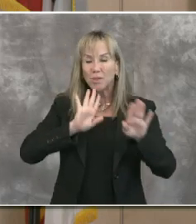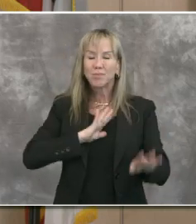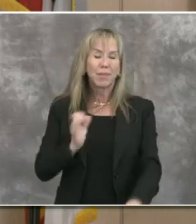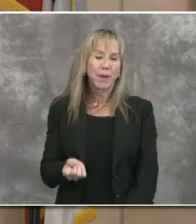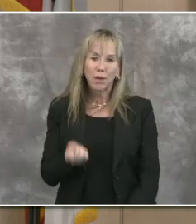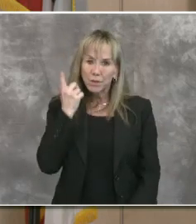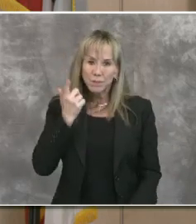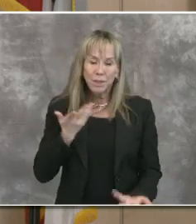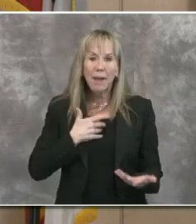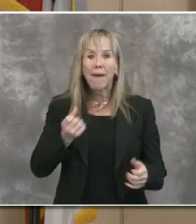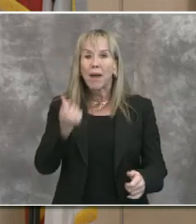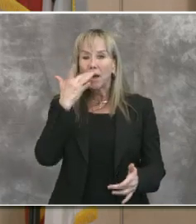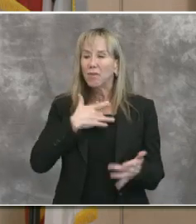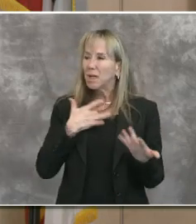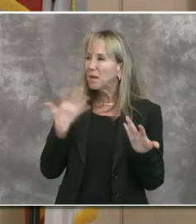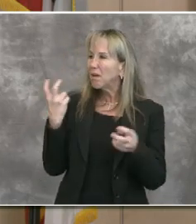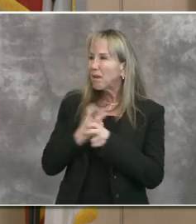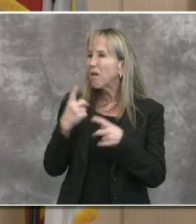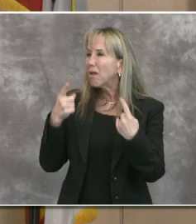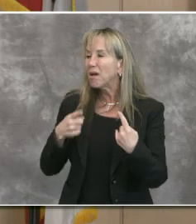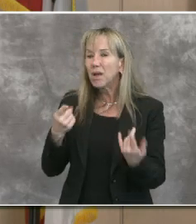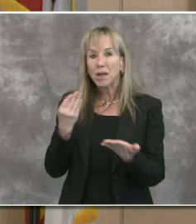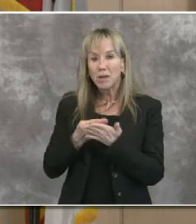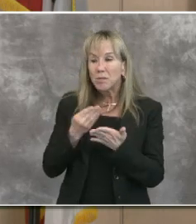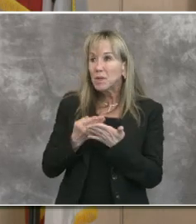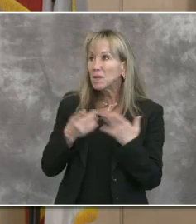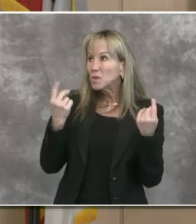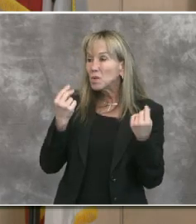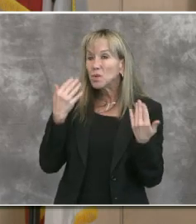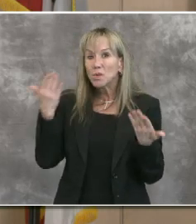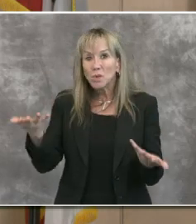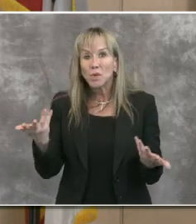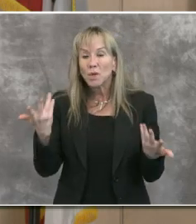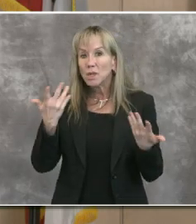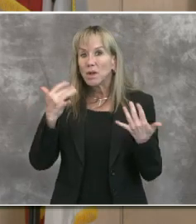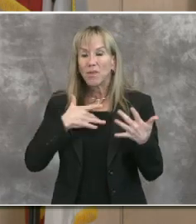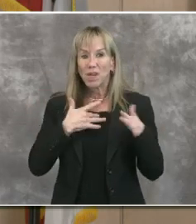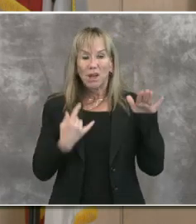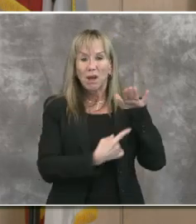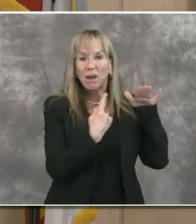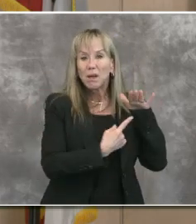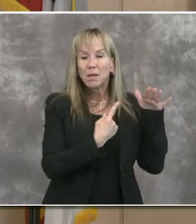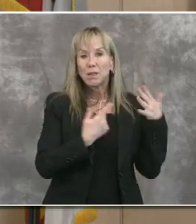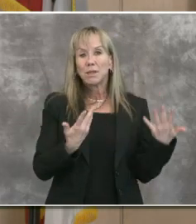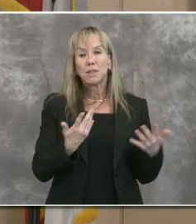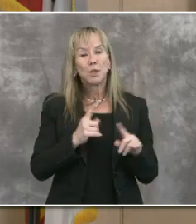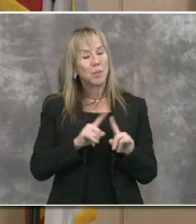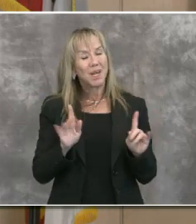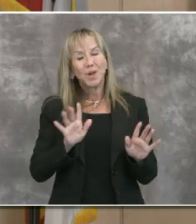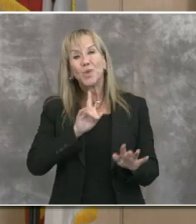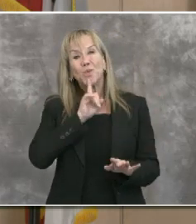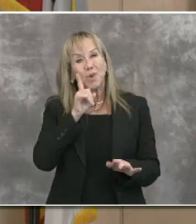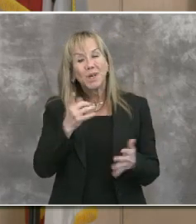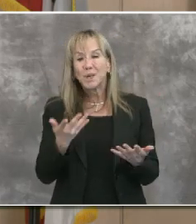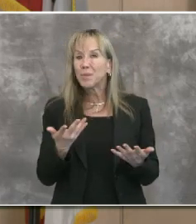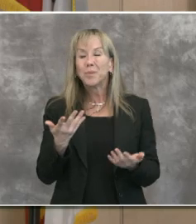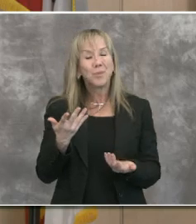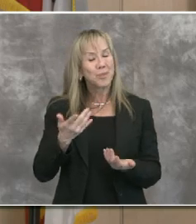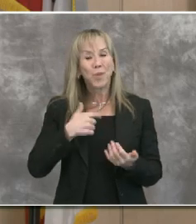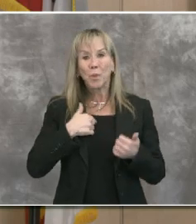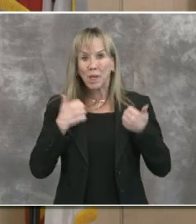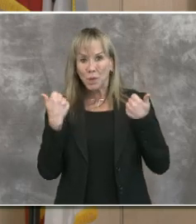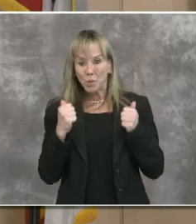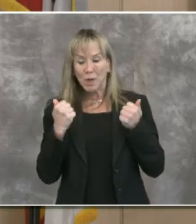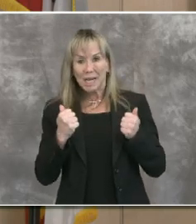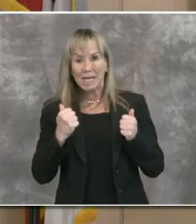the challenges, the economic anxiety, the isolation, and everything we're going through. But the simple reality is what we are trying